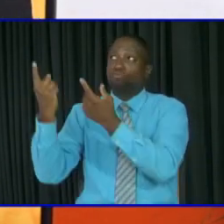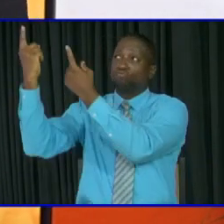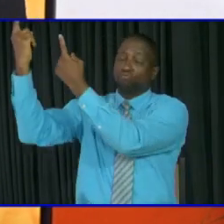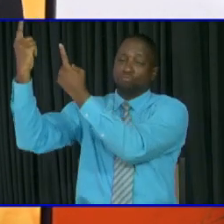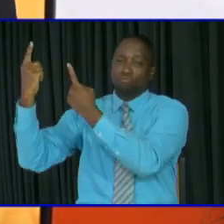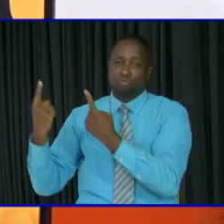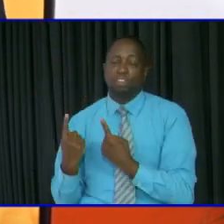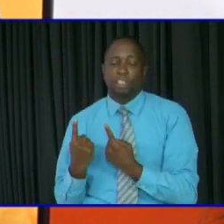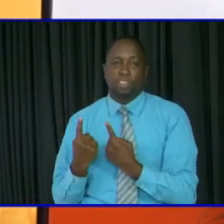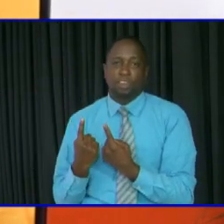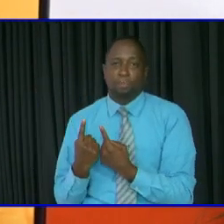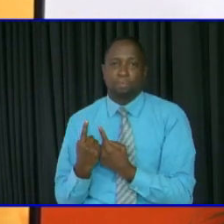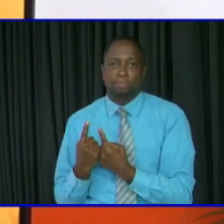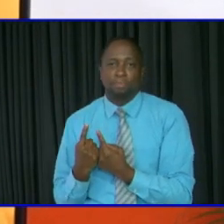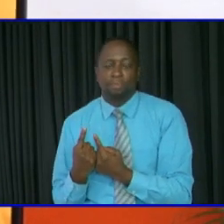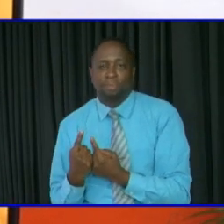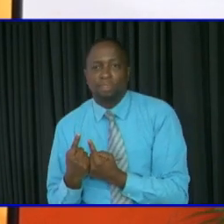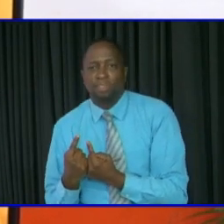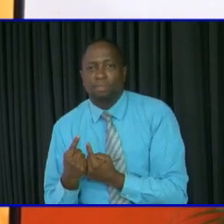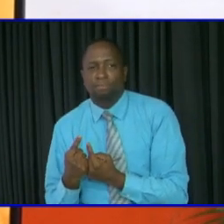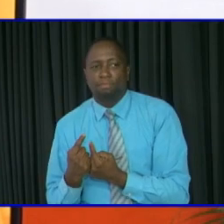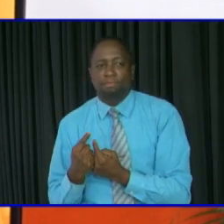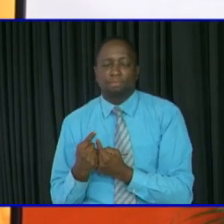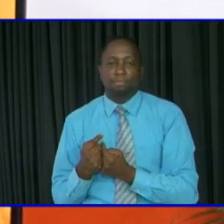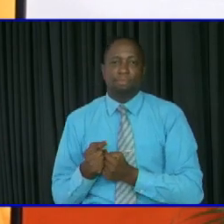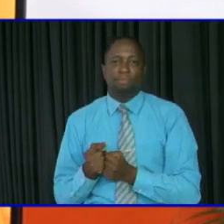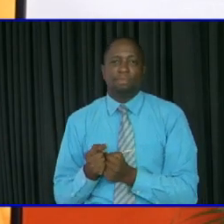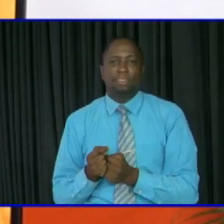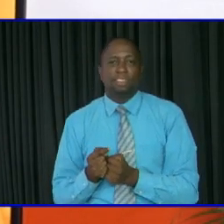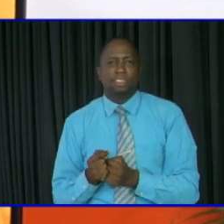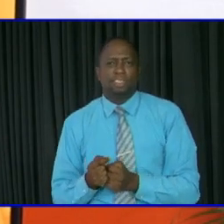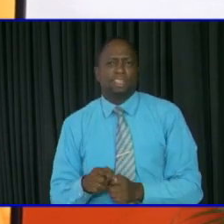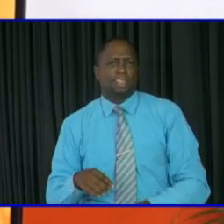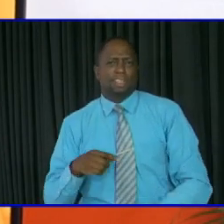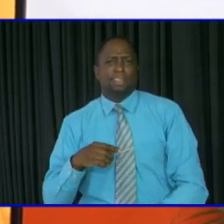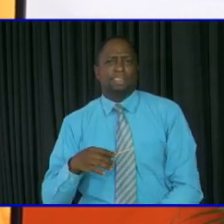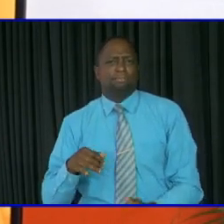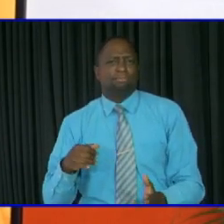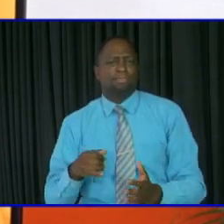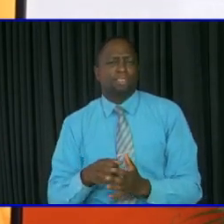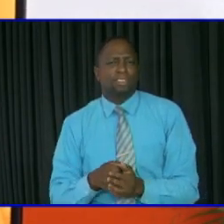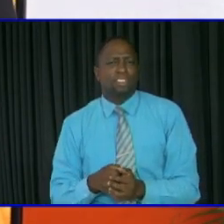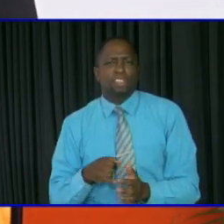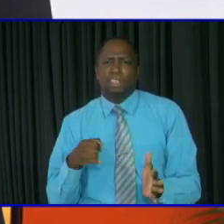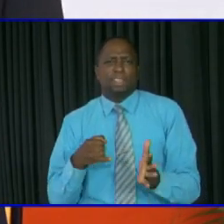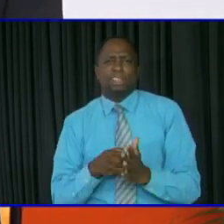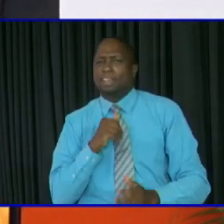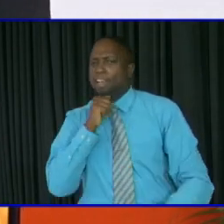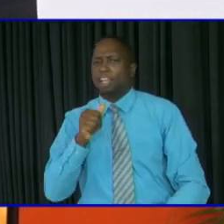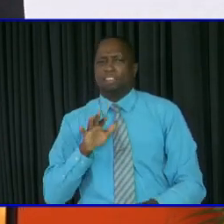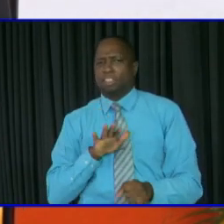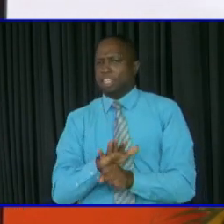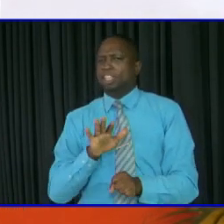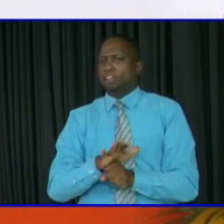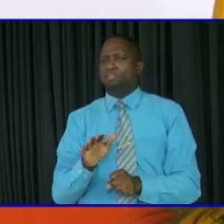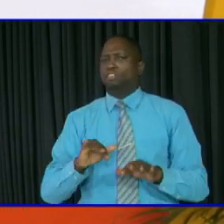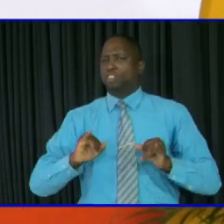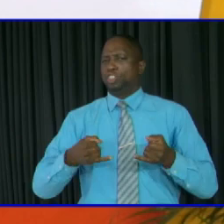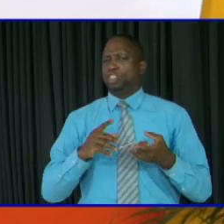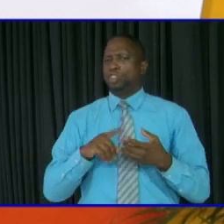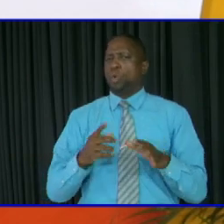not sufficient just to want to see Jesus return. That if we are concerned about